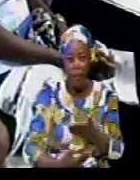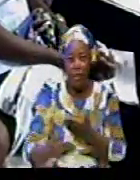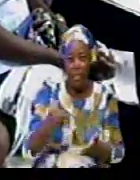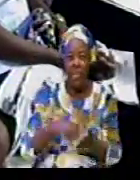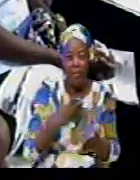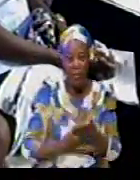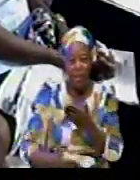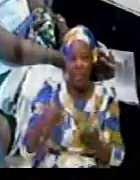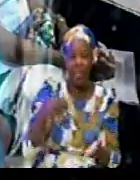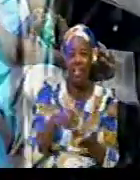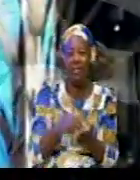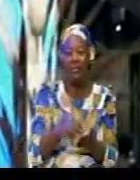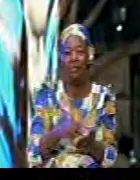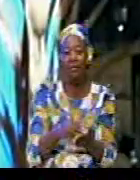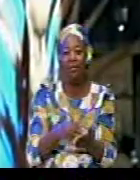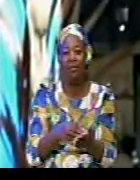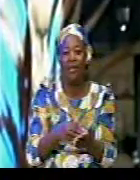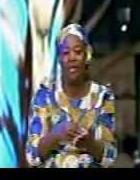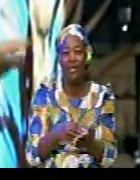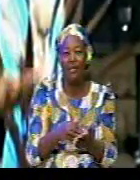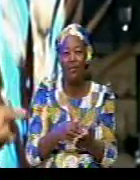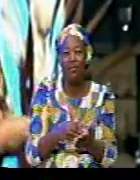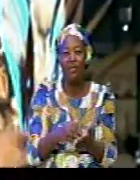You find a woman